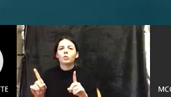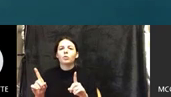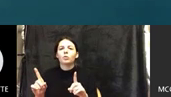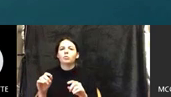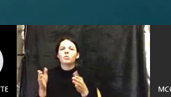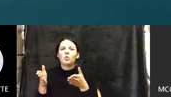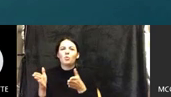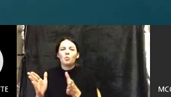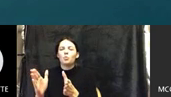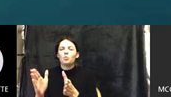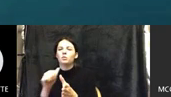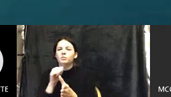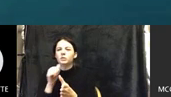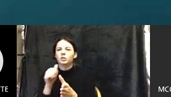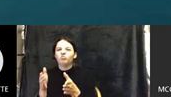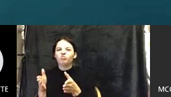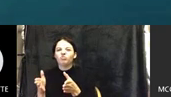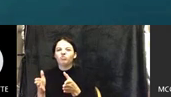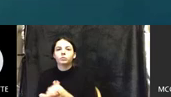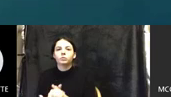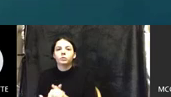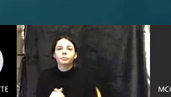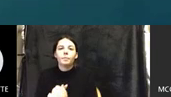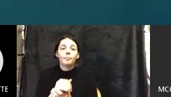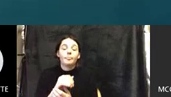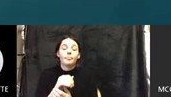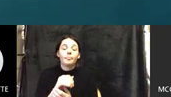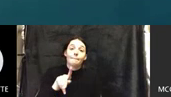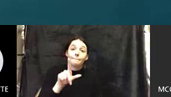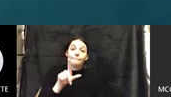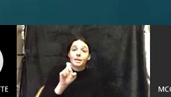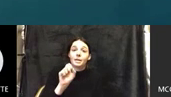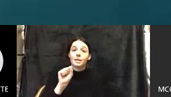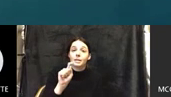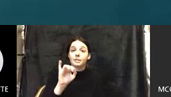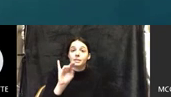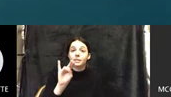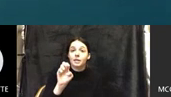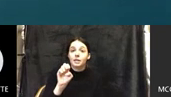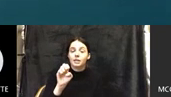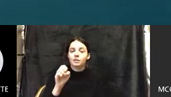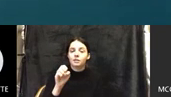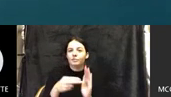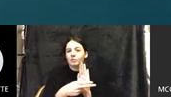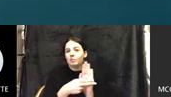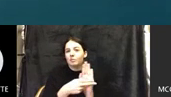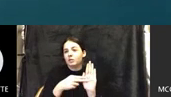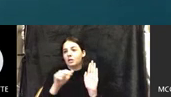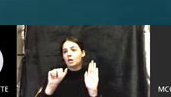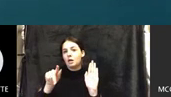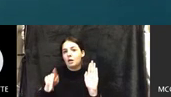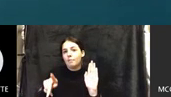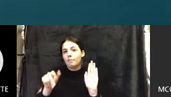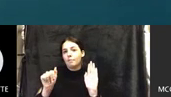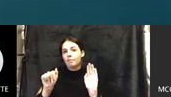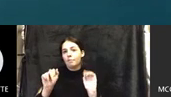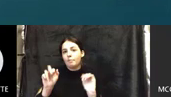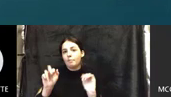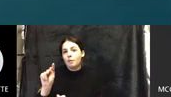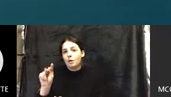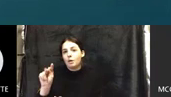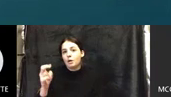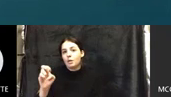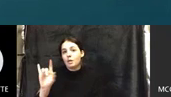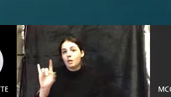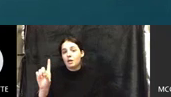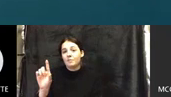Palestine calls it an apartheid wall. It's disrupted the lives of Palestinians. It's stolen land from families.